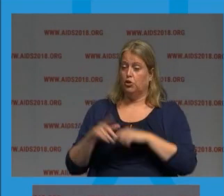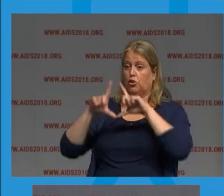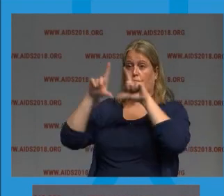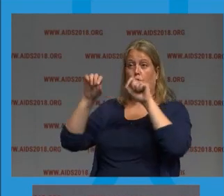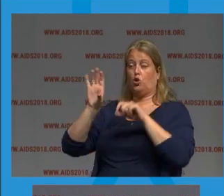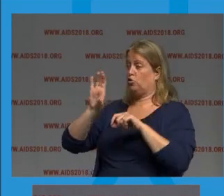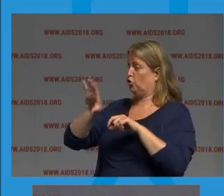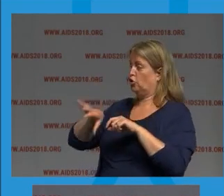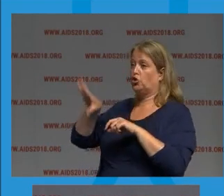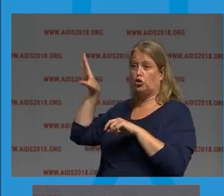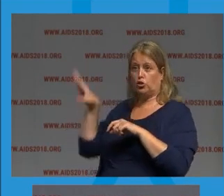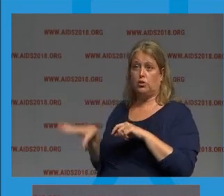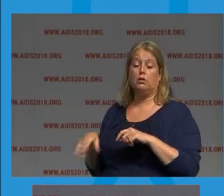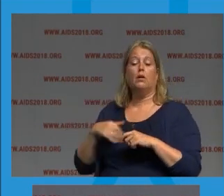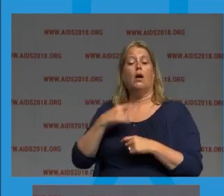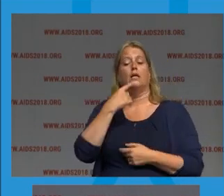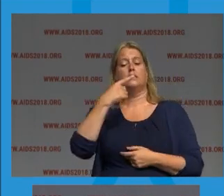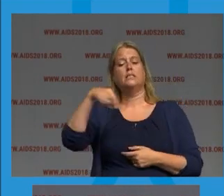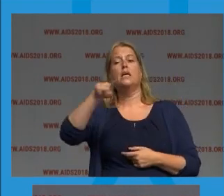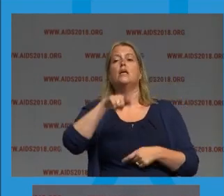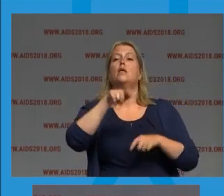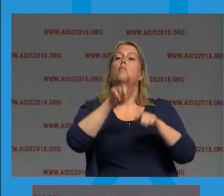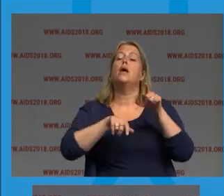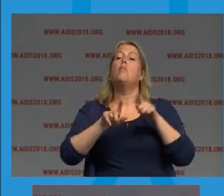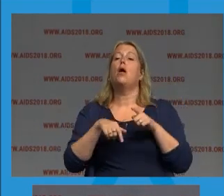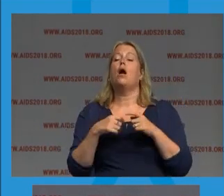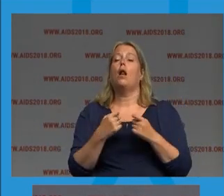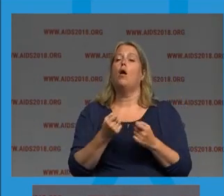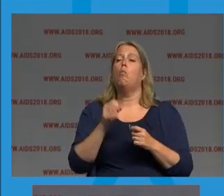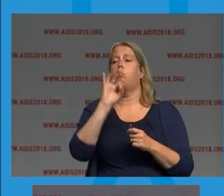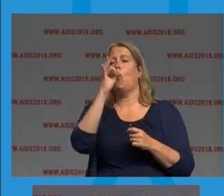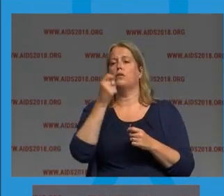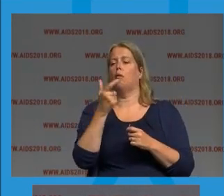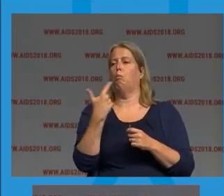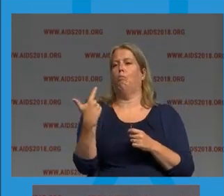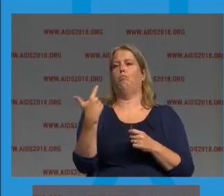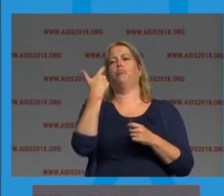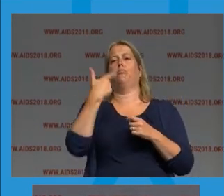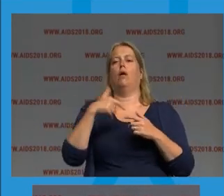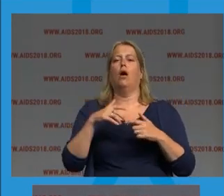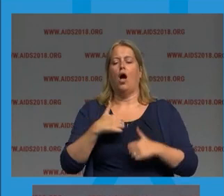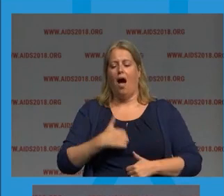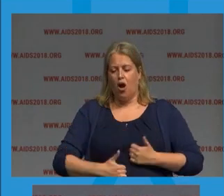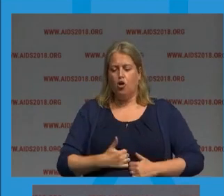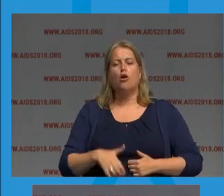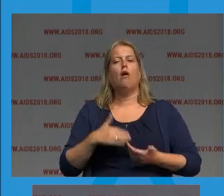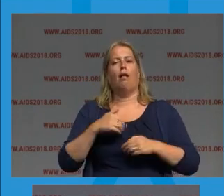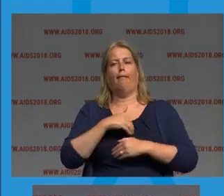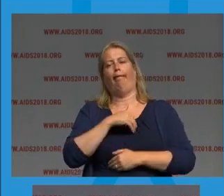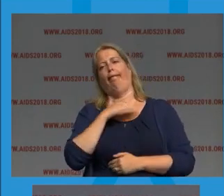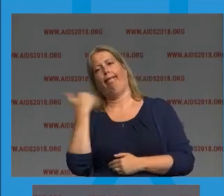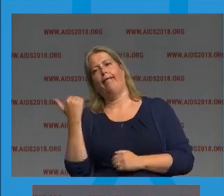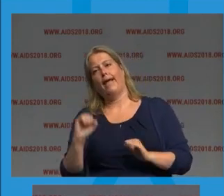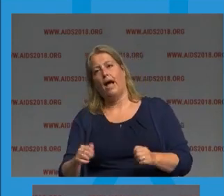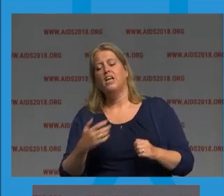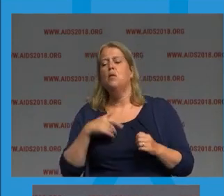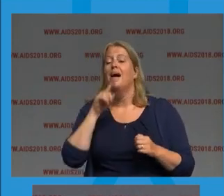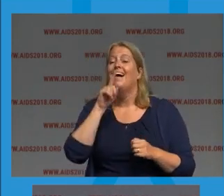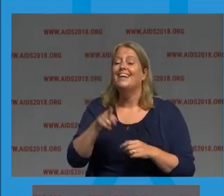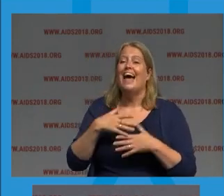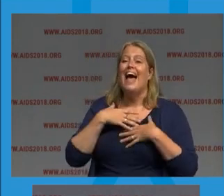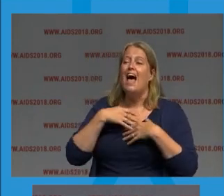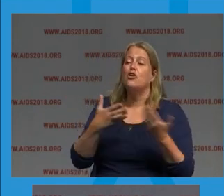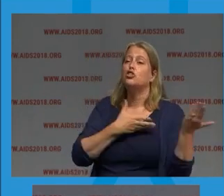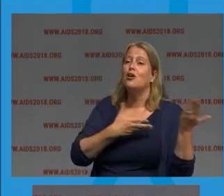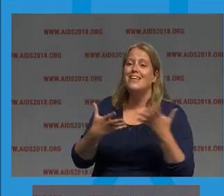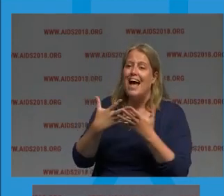saying that, that people can be killed with bullets, with hunger, but it's really in the absence of health services that there can be no life. Also,